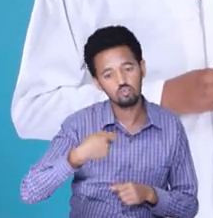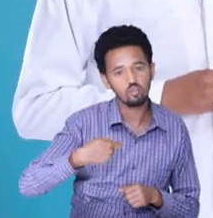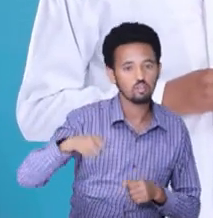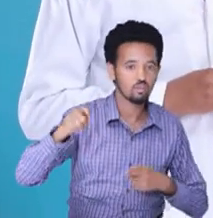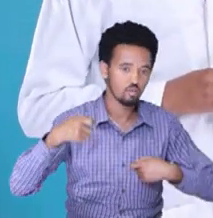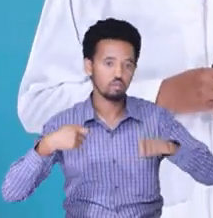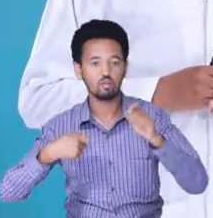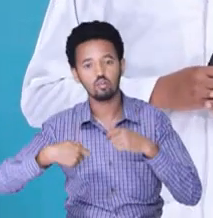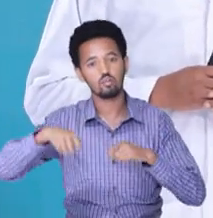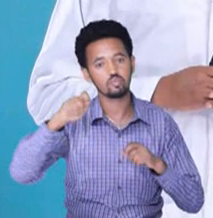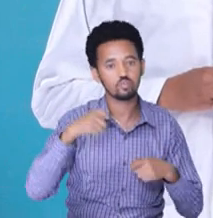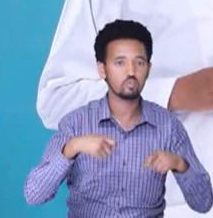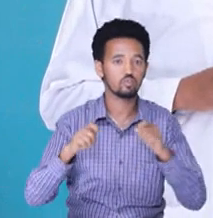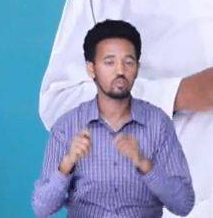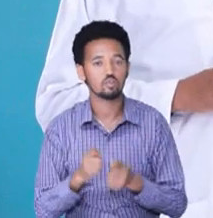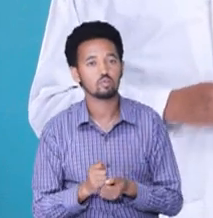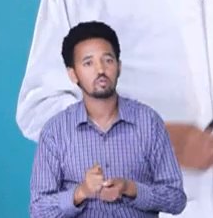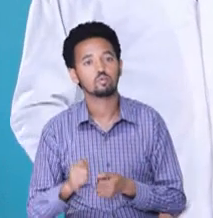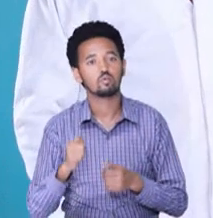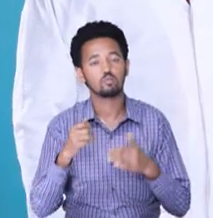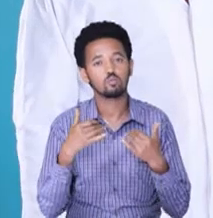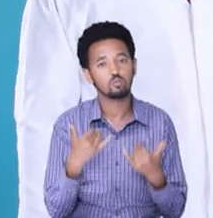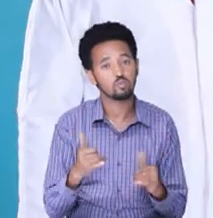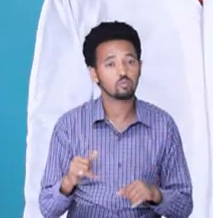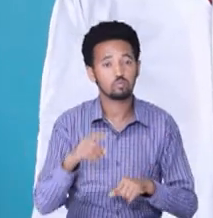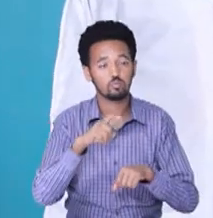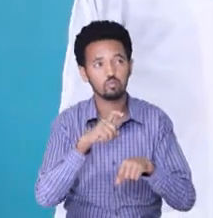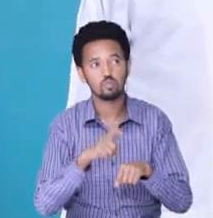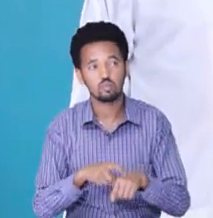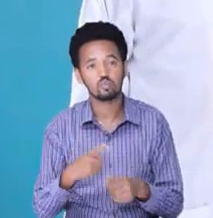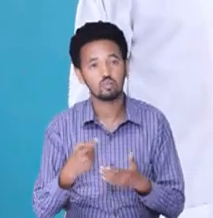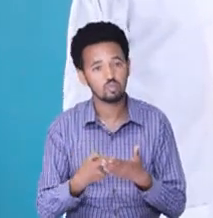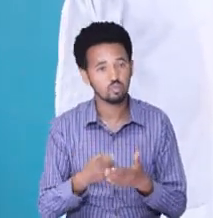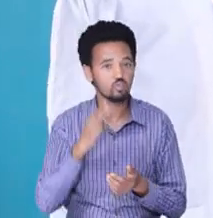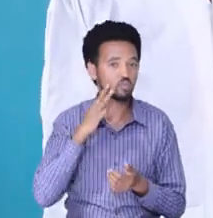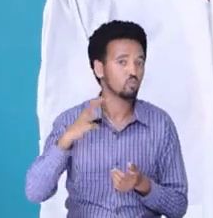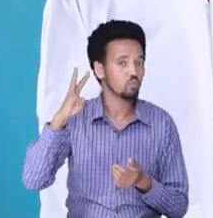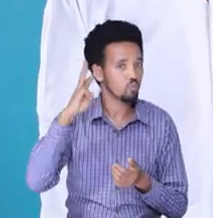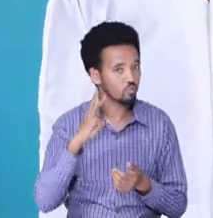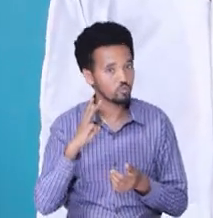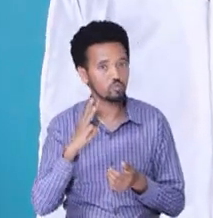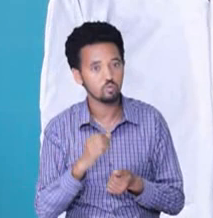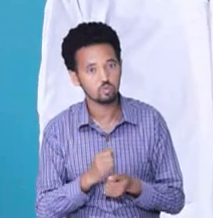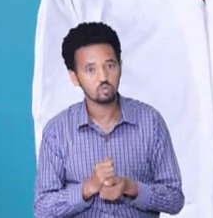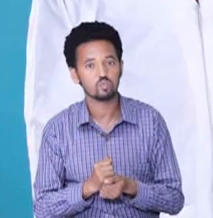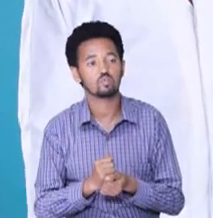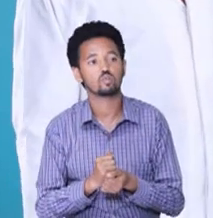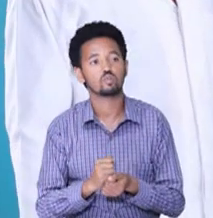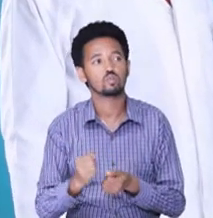on June 20, 1789, because the oath was made in large and indoor in Tennis